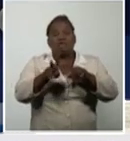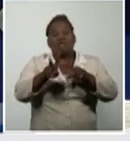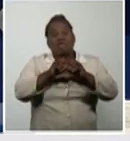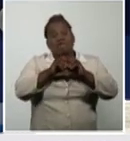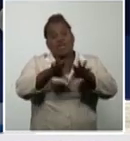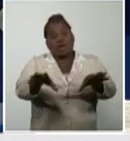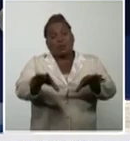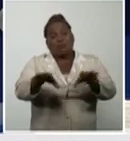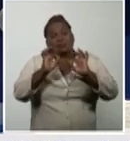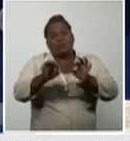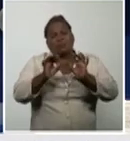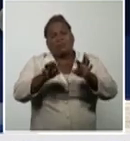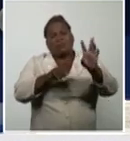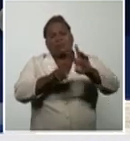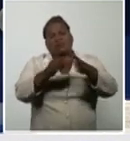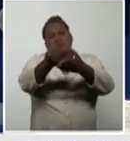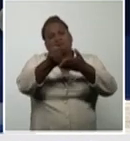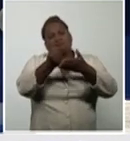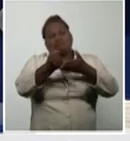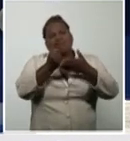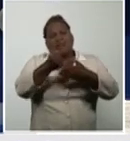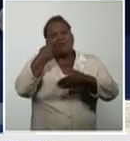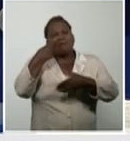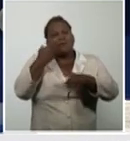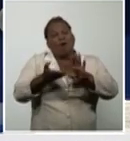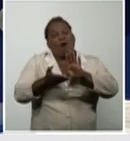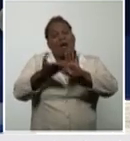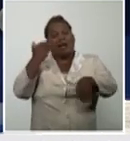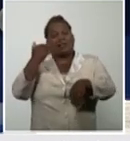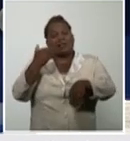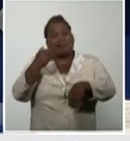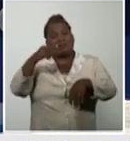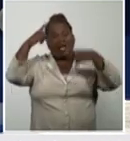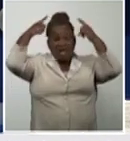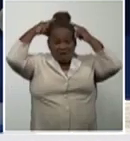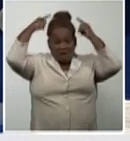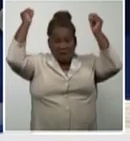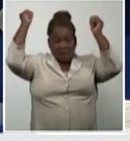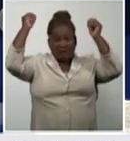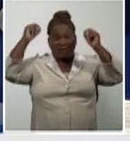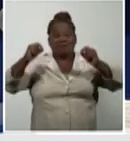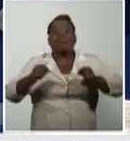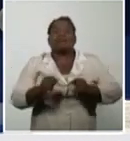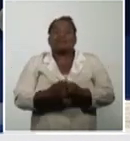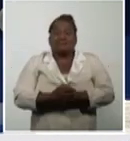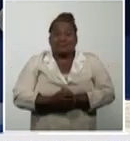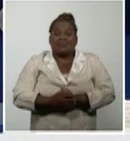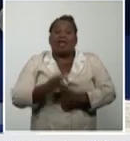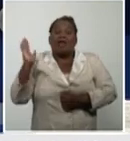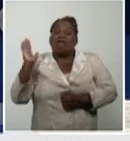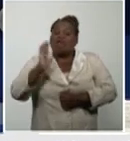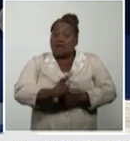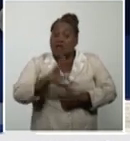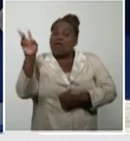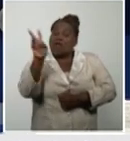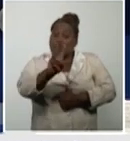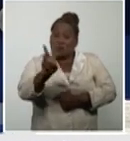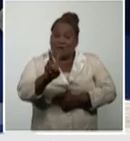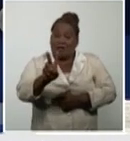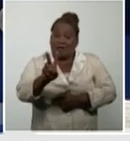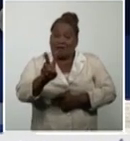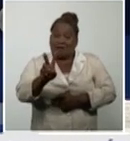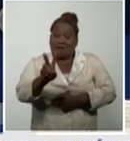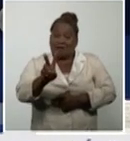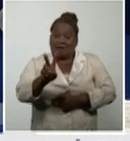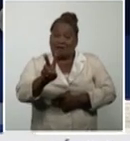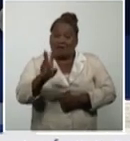has accompanied us in our briefings since the beginning of this pandemic. We saw the discharge of this nurse